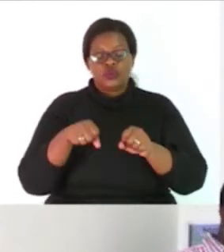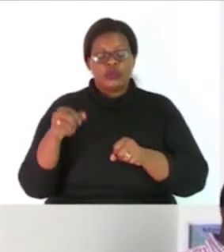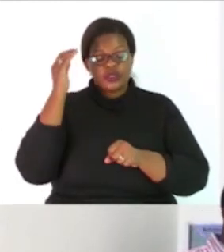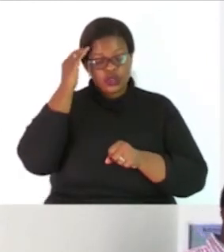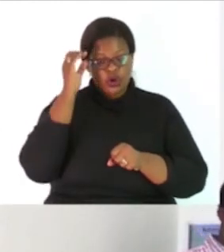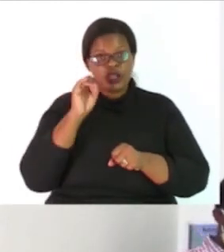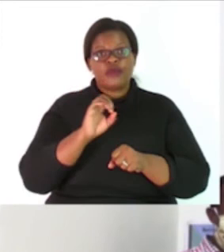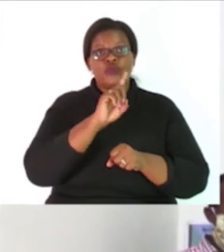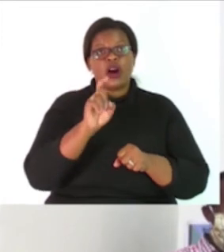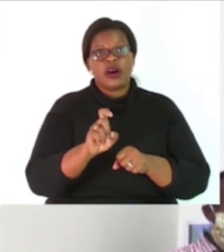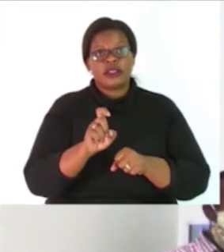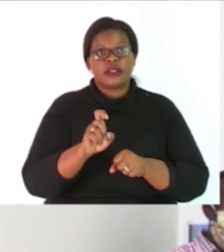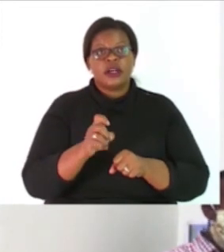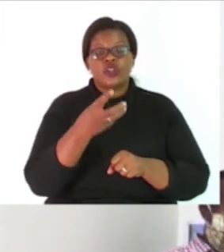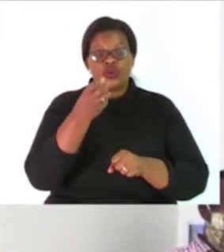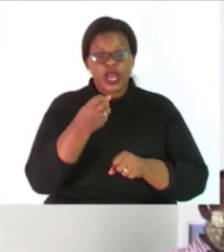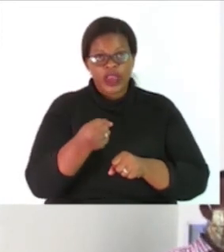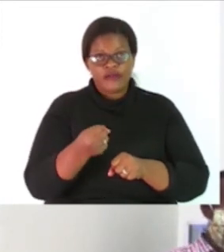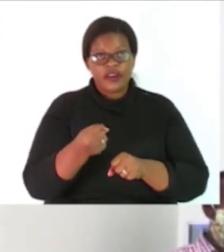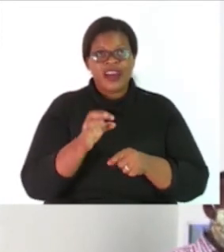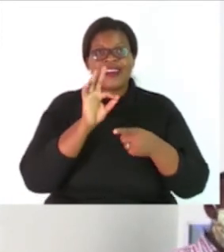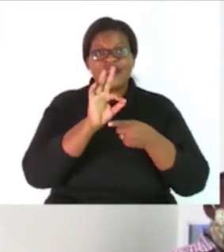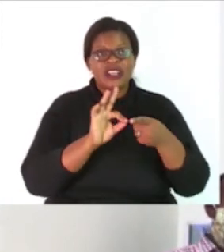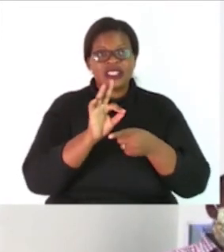to find factors,